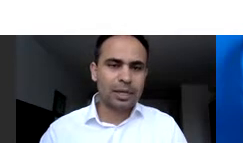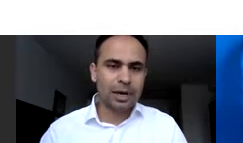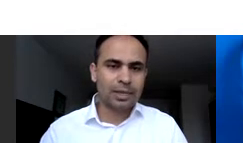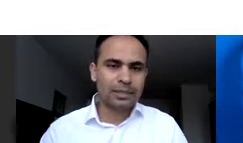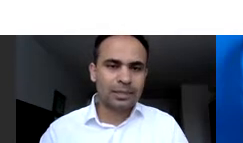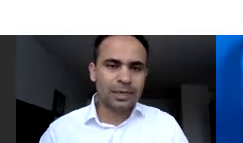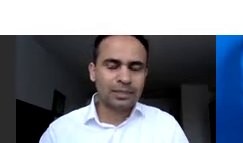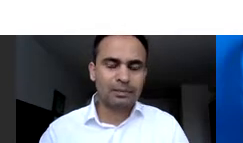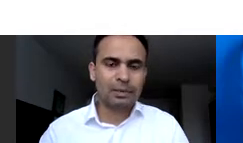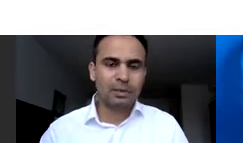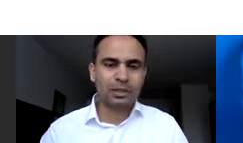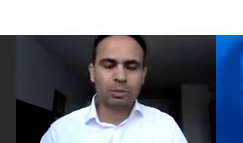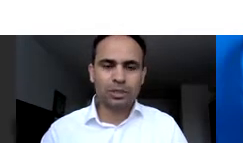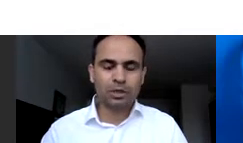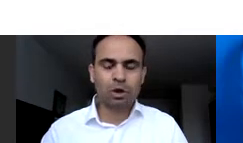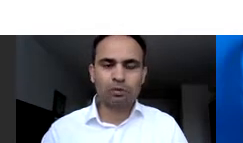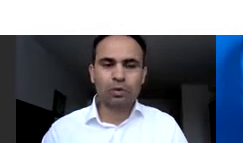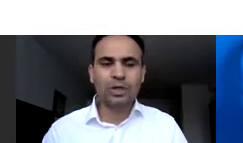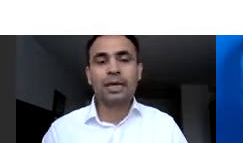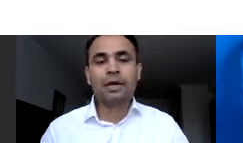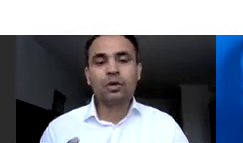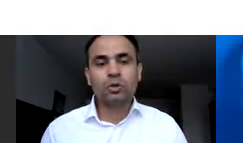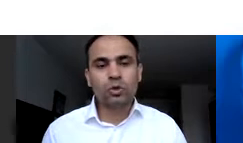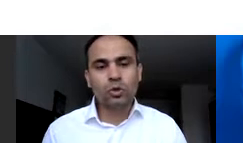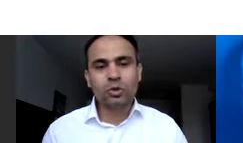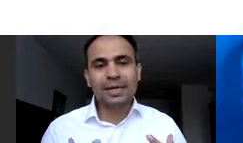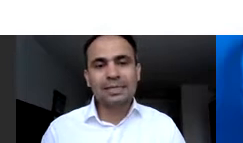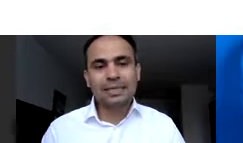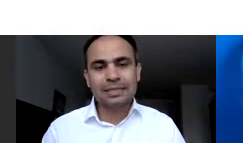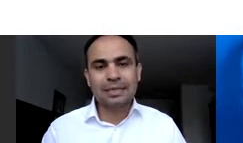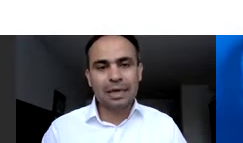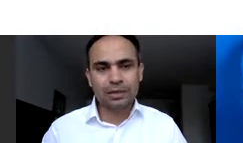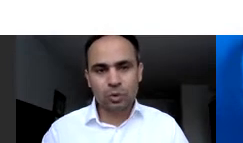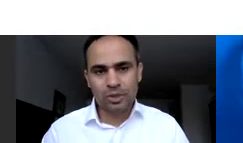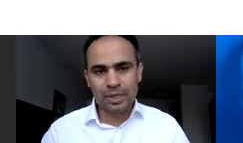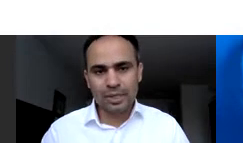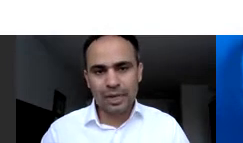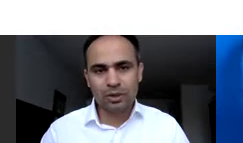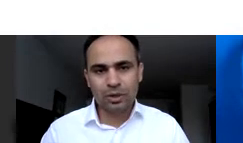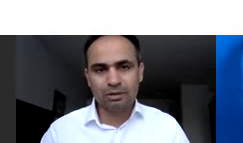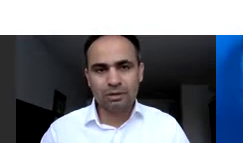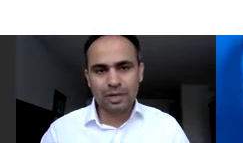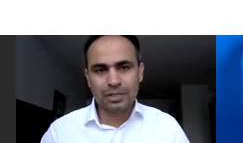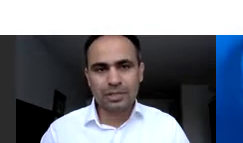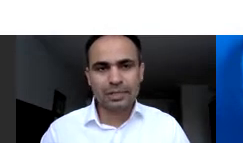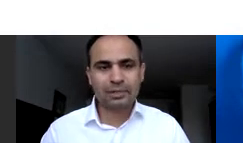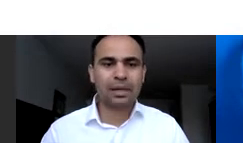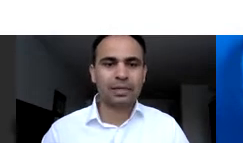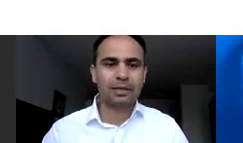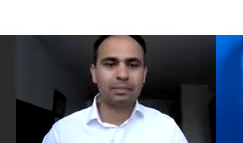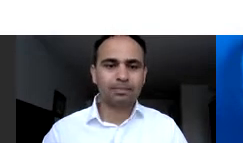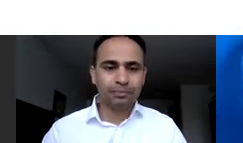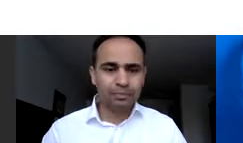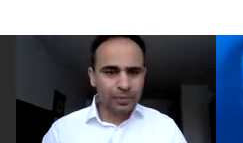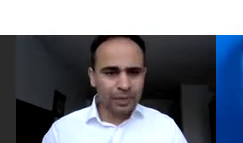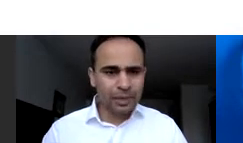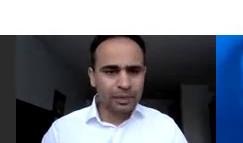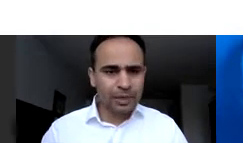any particular ICT accessibility experts and all for training, you could utilize these resources and train your staff in ICT